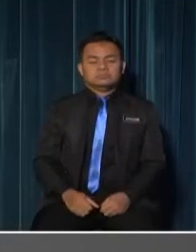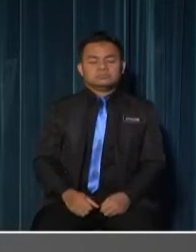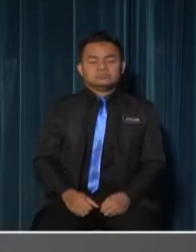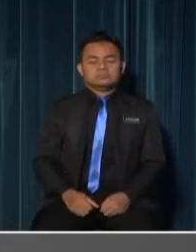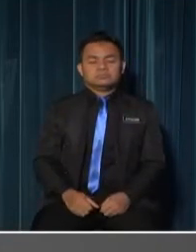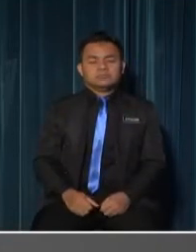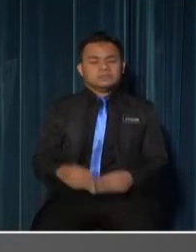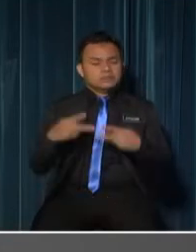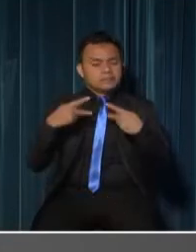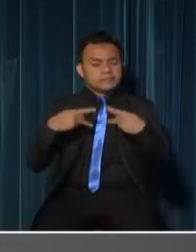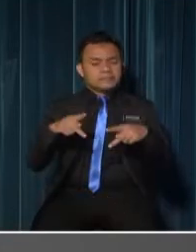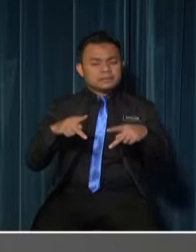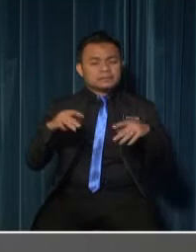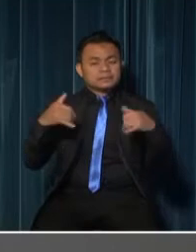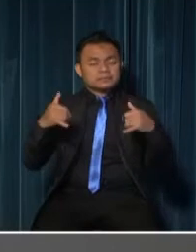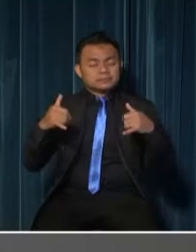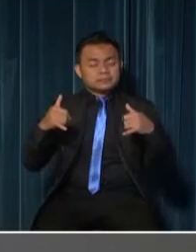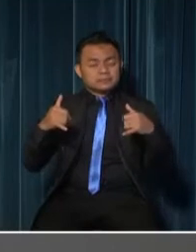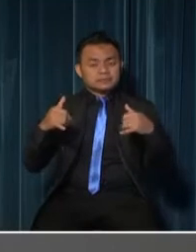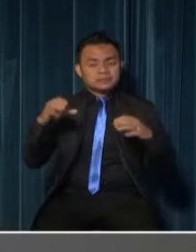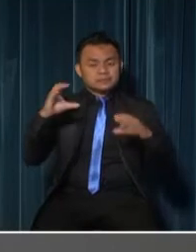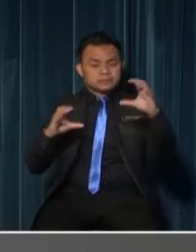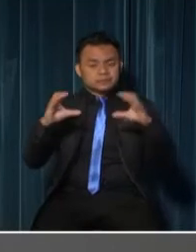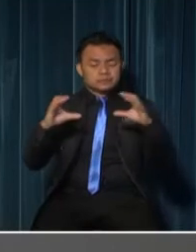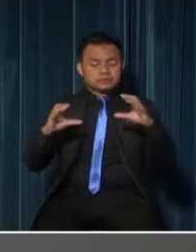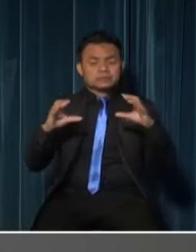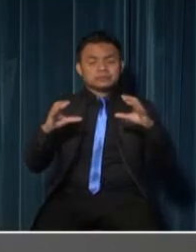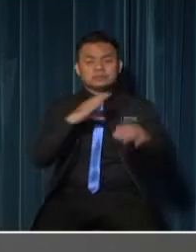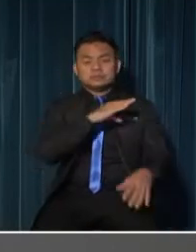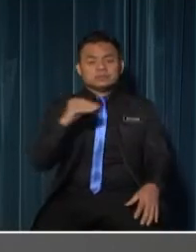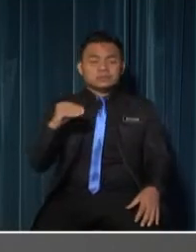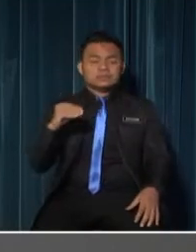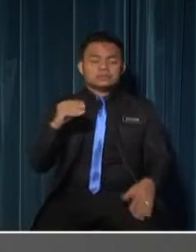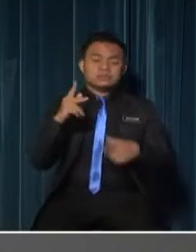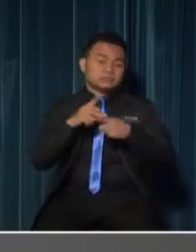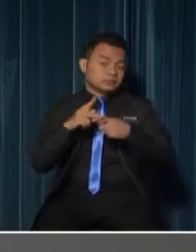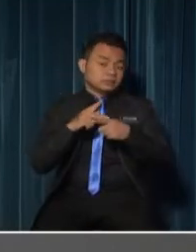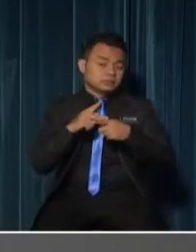Have you ever played the car or train on the circle track?